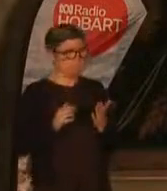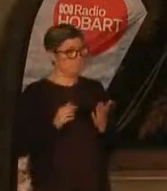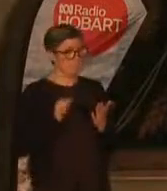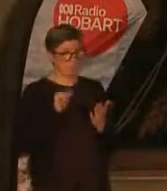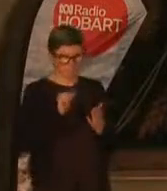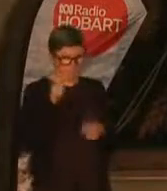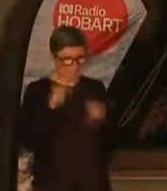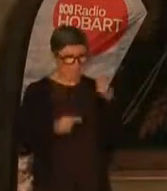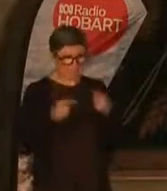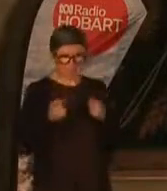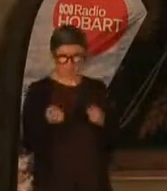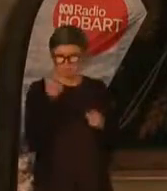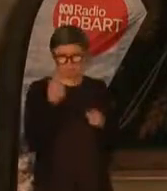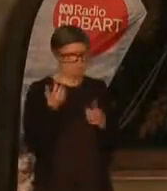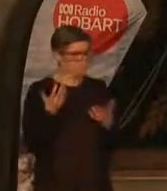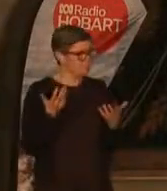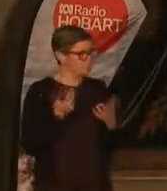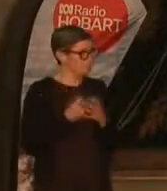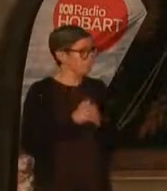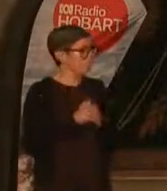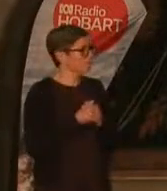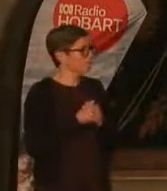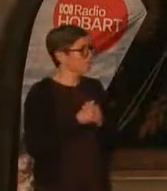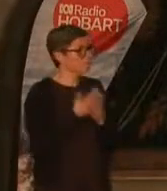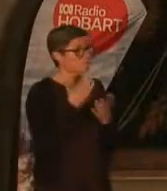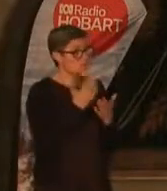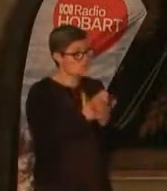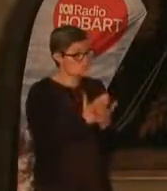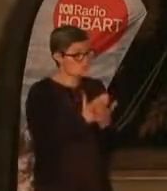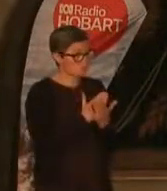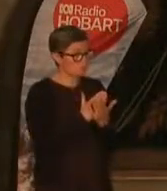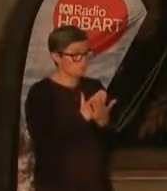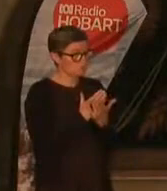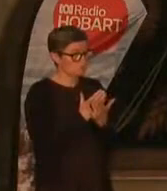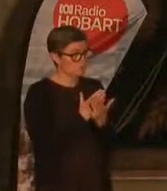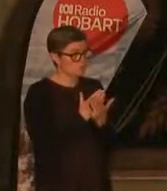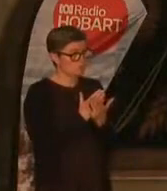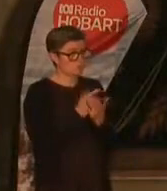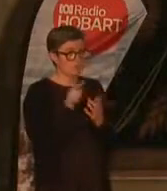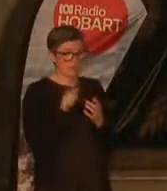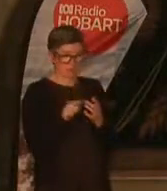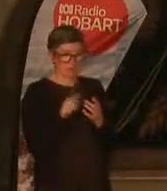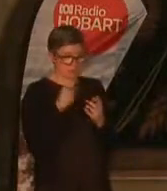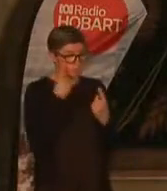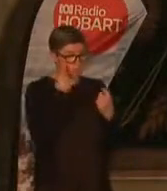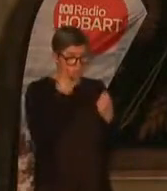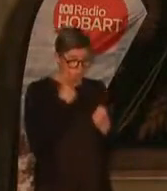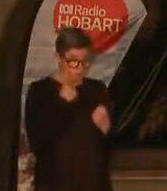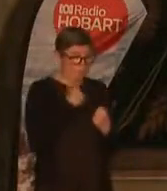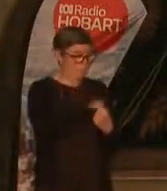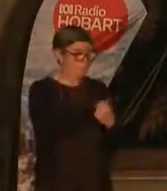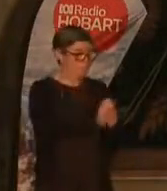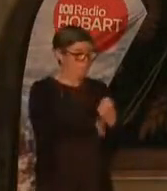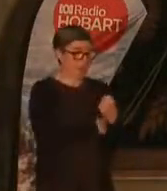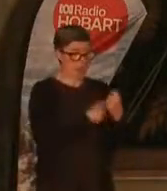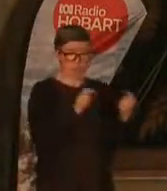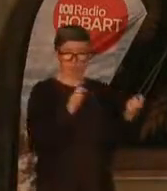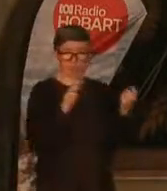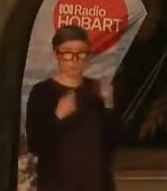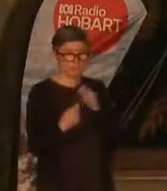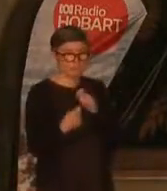patently ridiculous. And it came back to that whole thing about paradigm shift, where the power and things